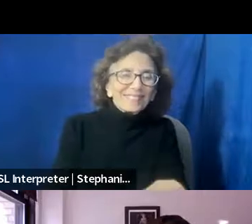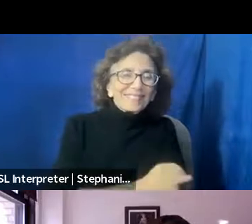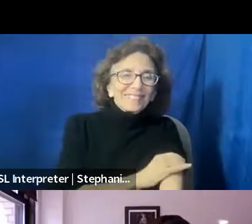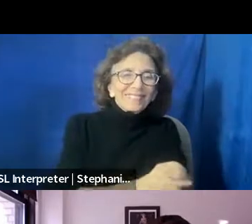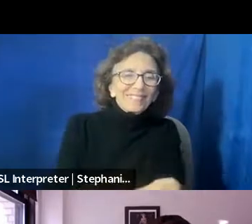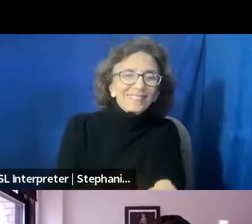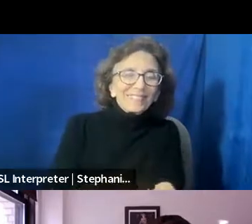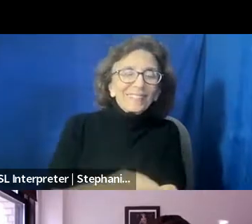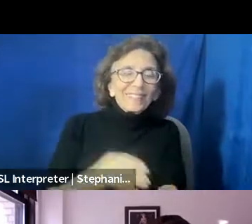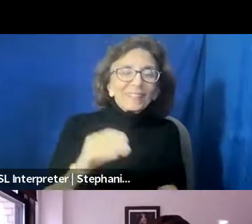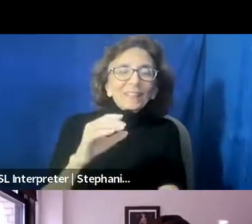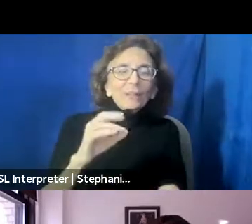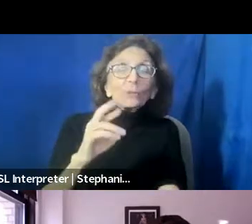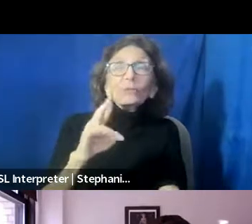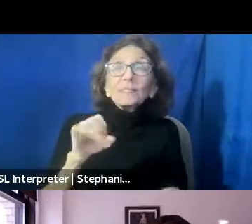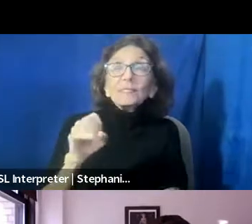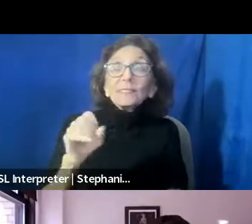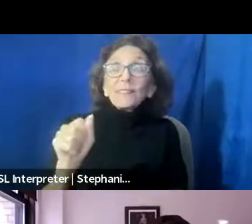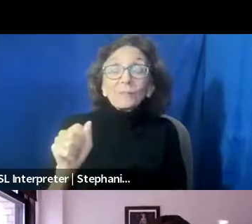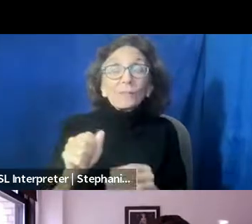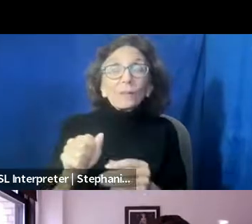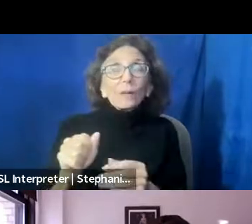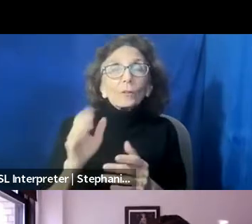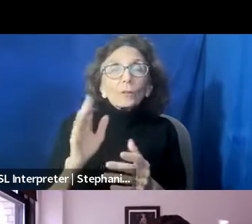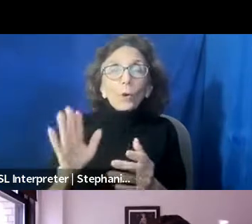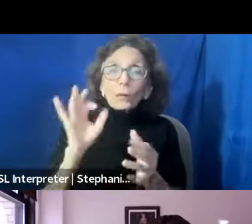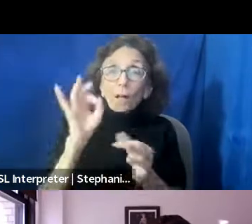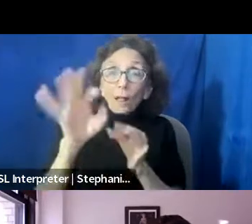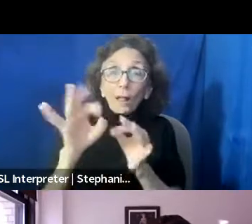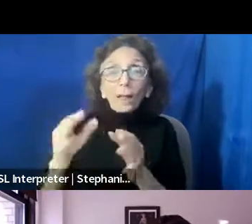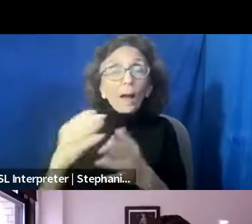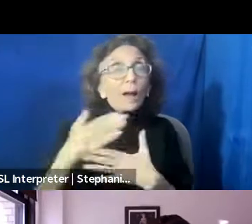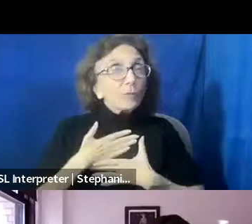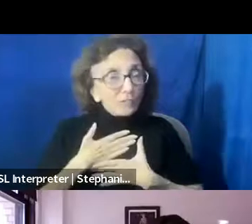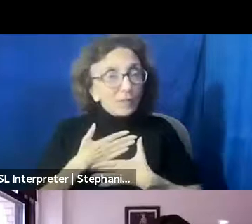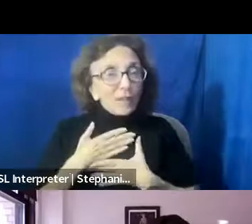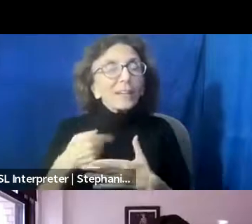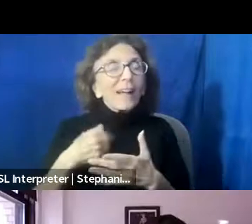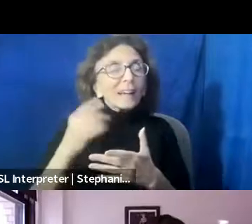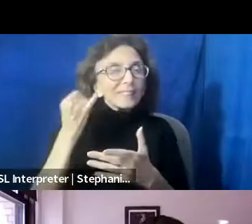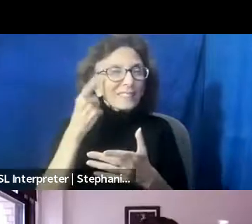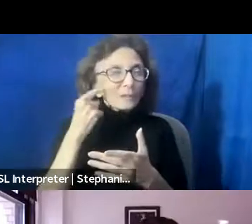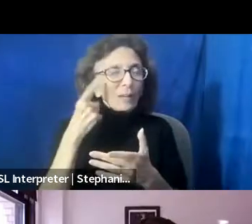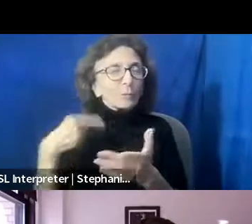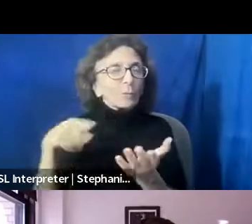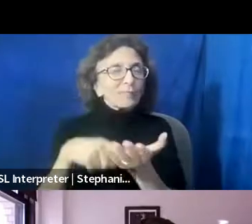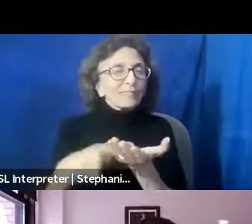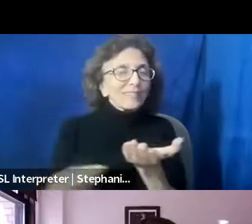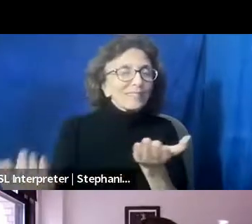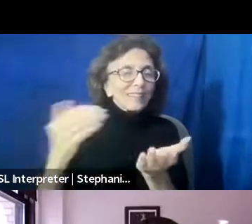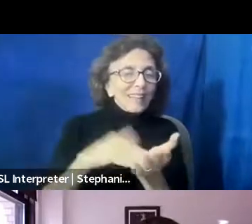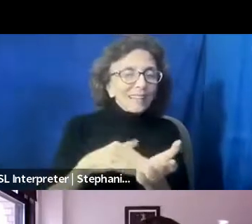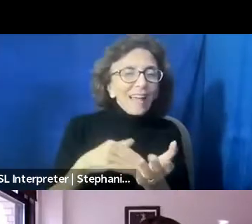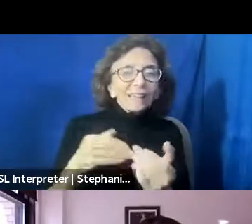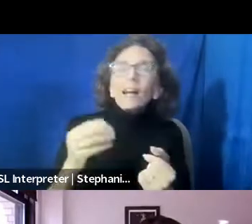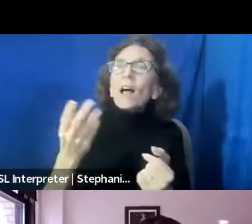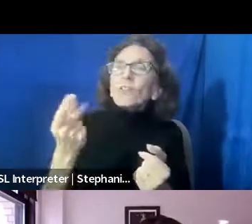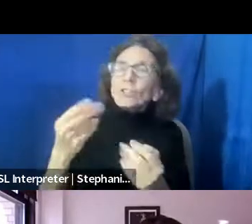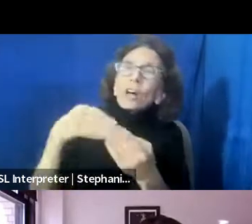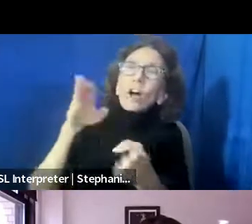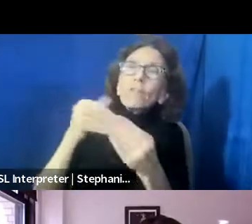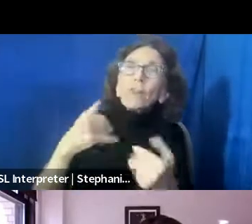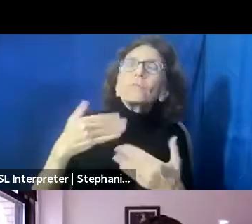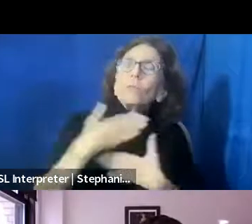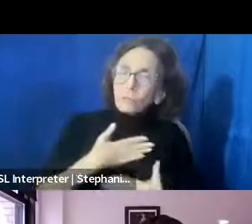No, I appreciate those concepts, and I think we're going to go back to a number of them. And we appreciate the dog's input as